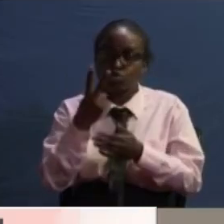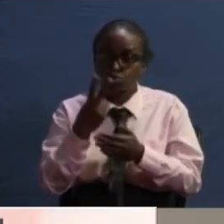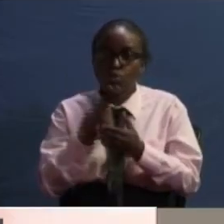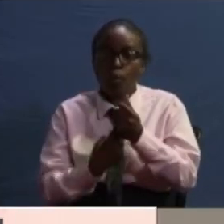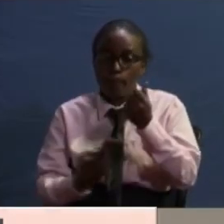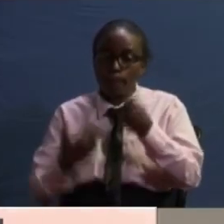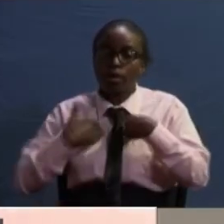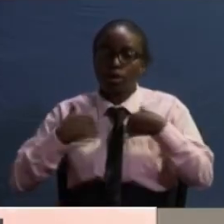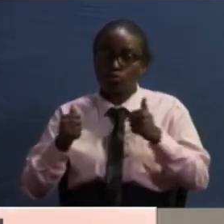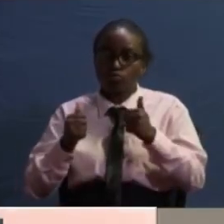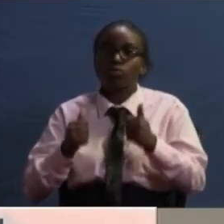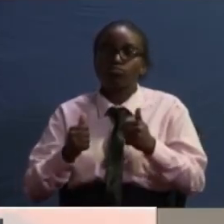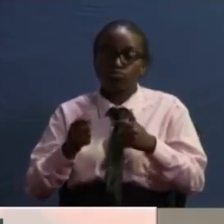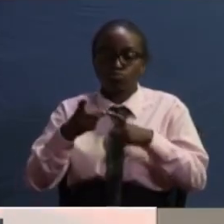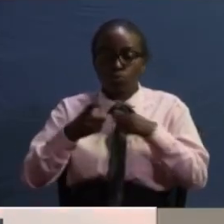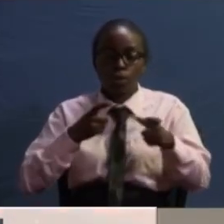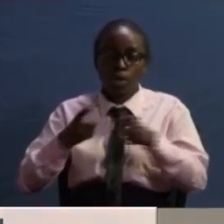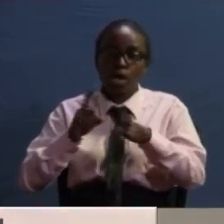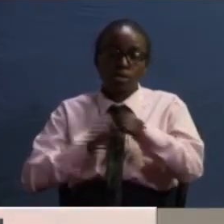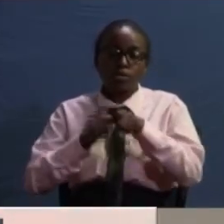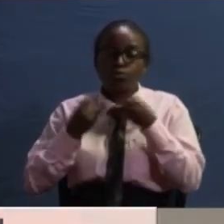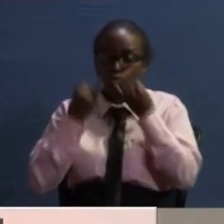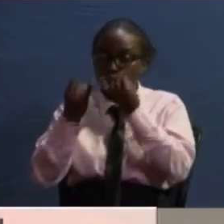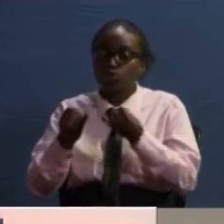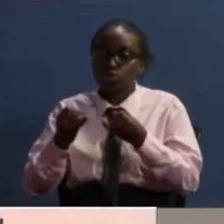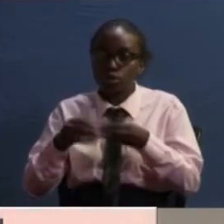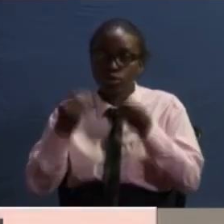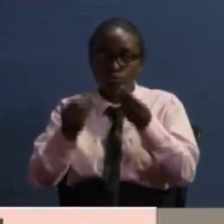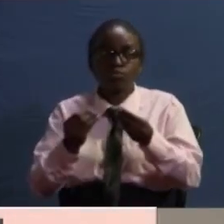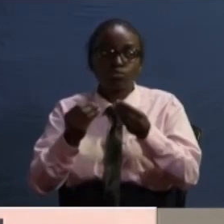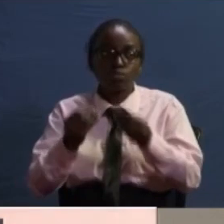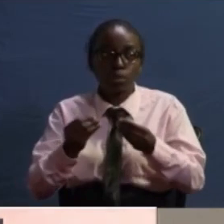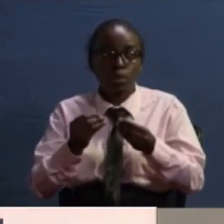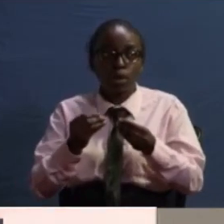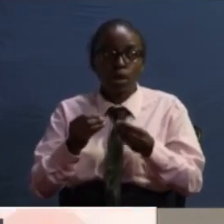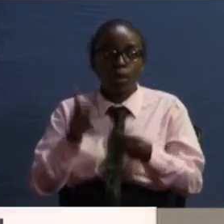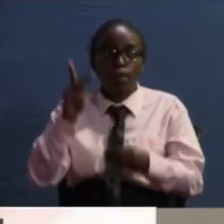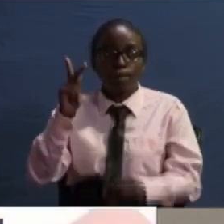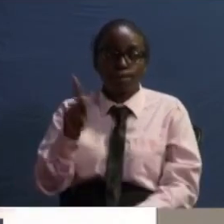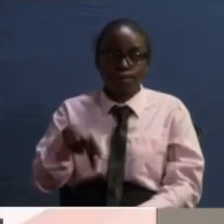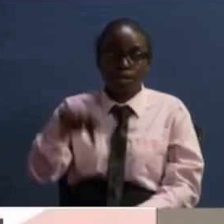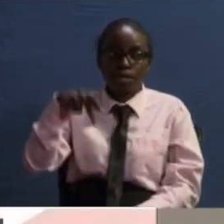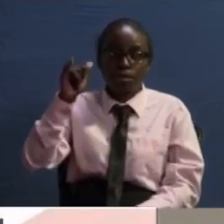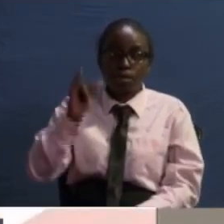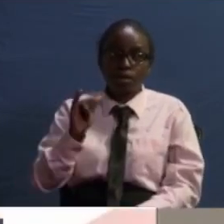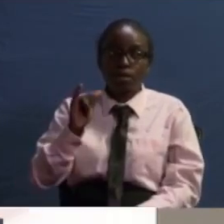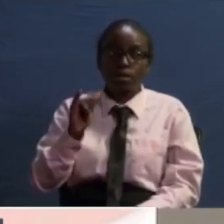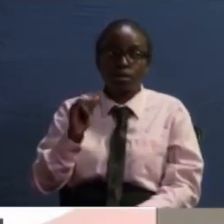our information was incorporated into it. I'm saying our information because I'm the PI for that